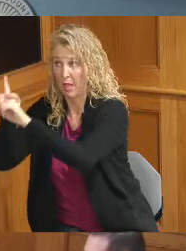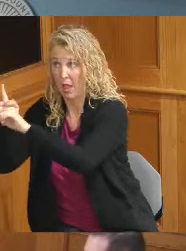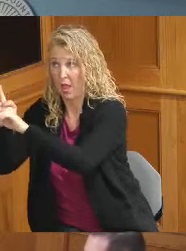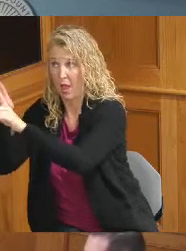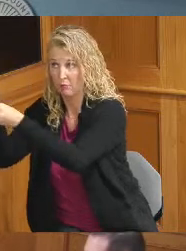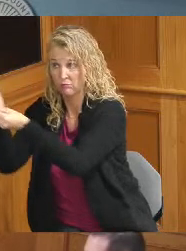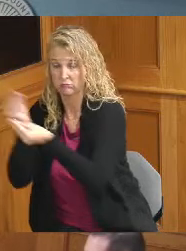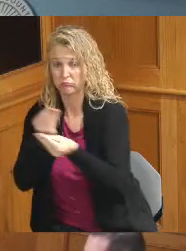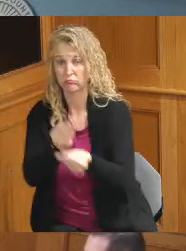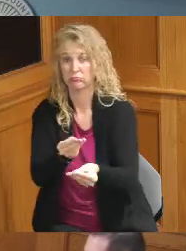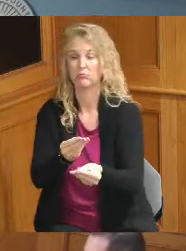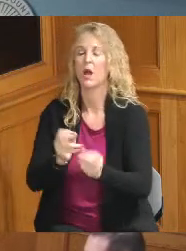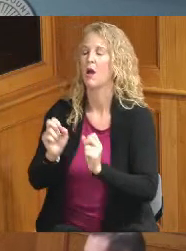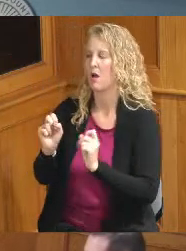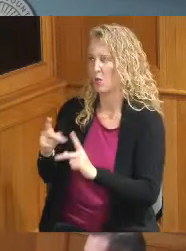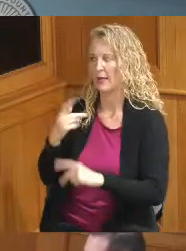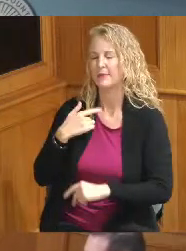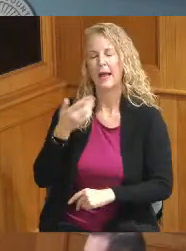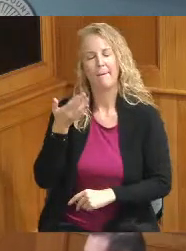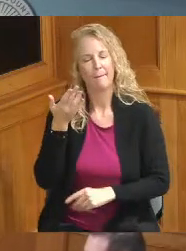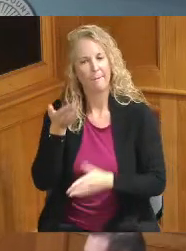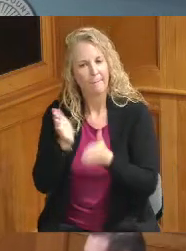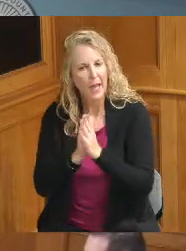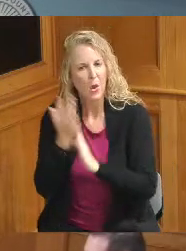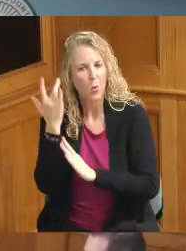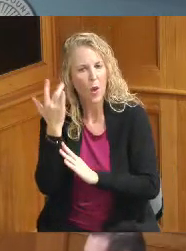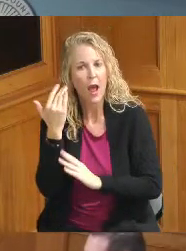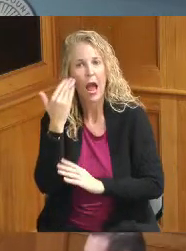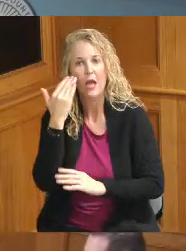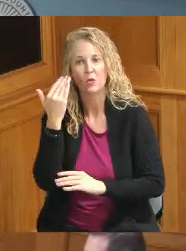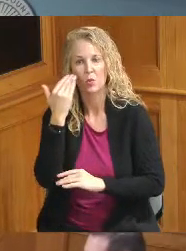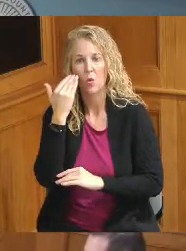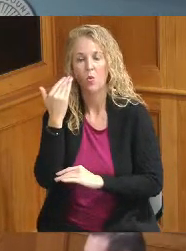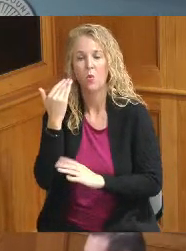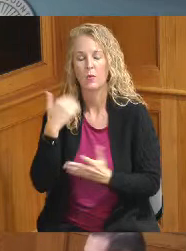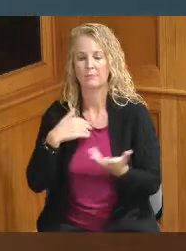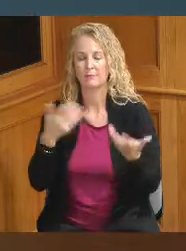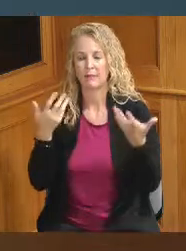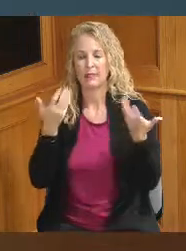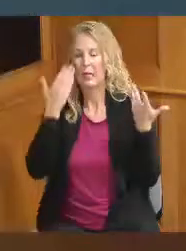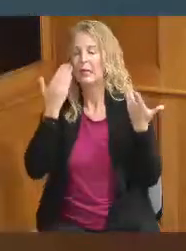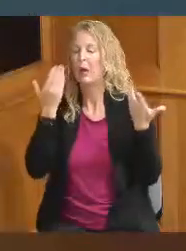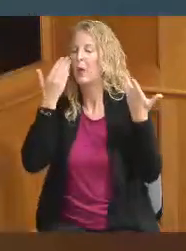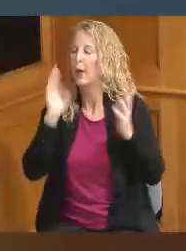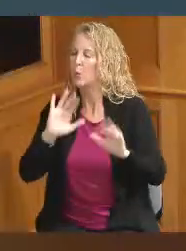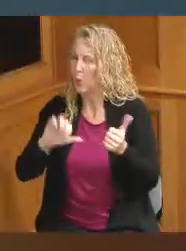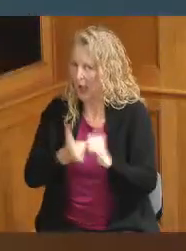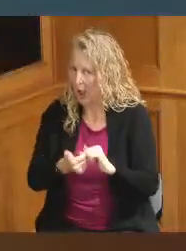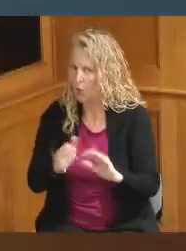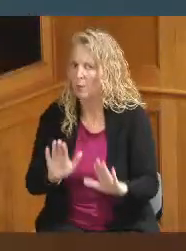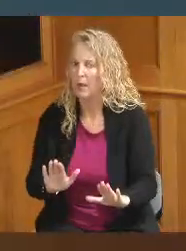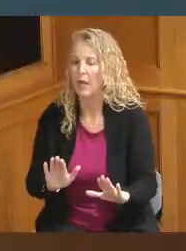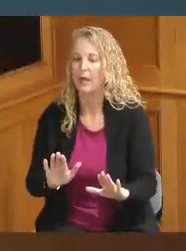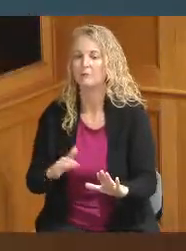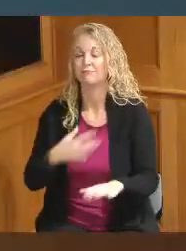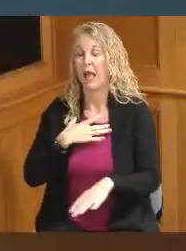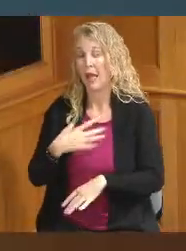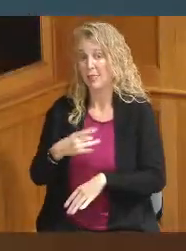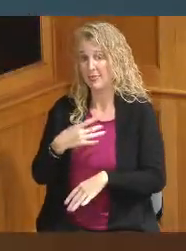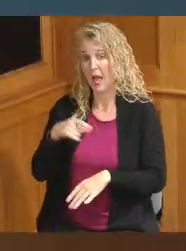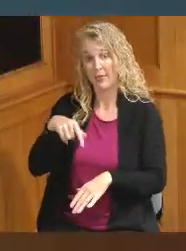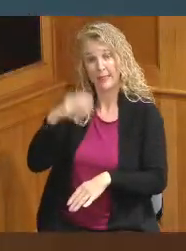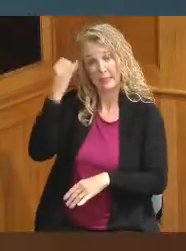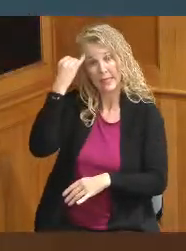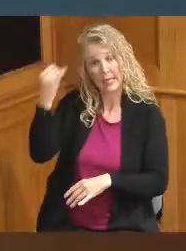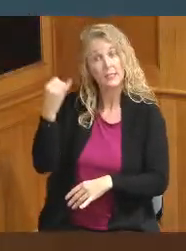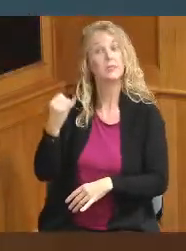that. Correct? Okay. Yeah. The reason I'm saying that, I know that as we're going, I don't know how we do it, but I like this model